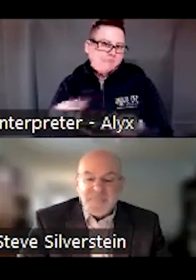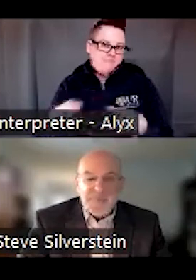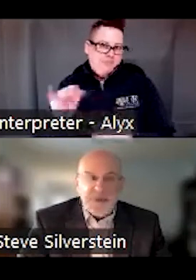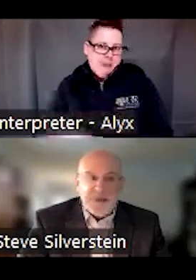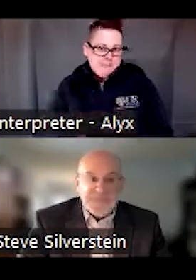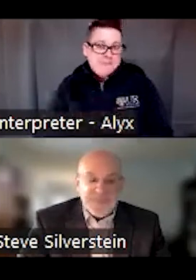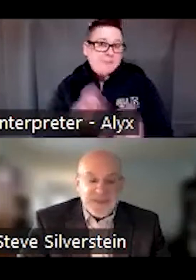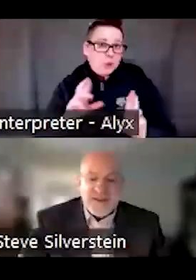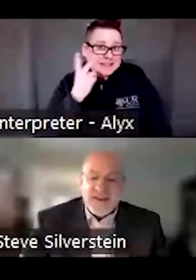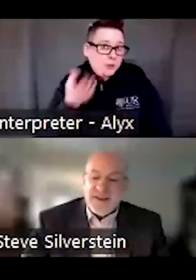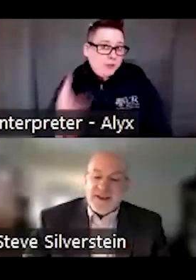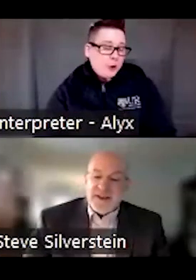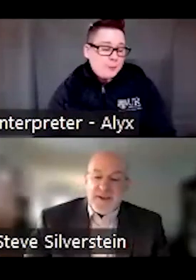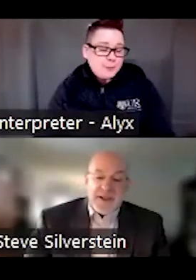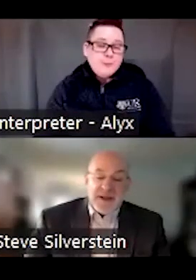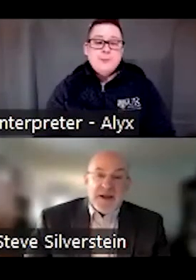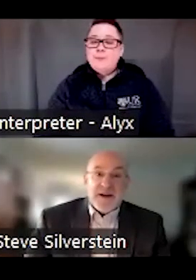you there.